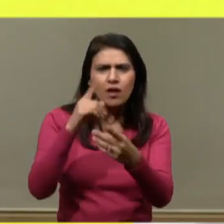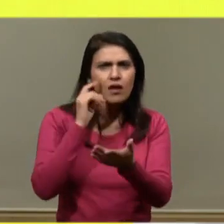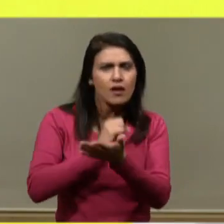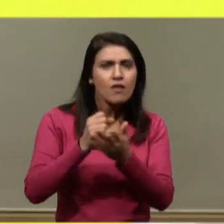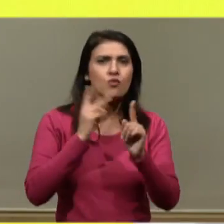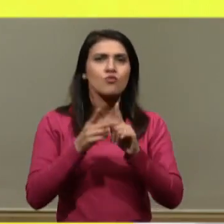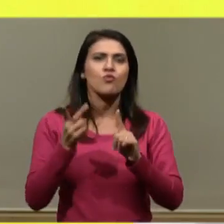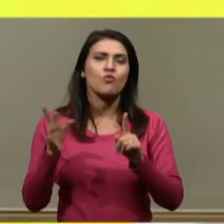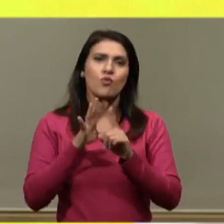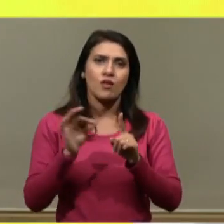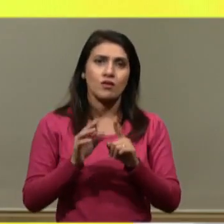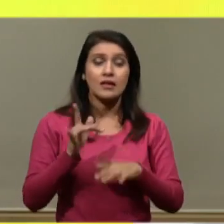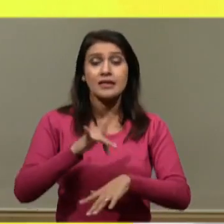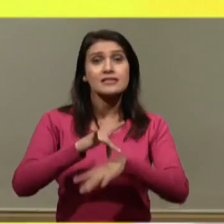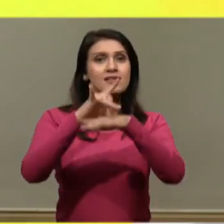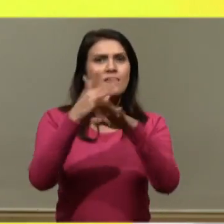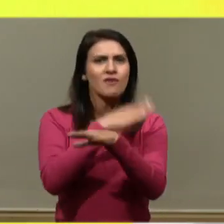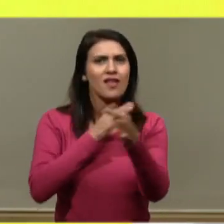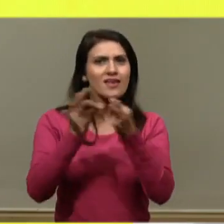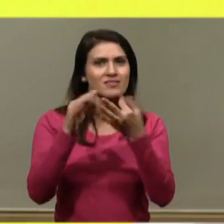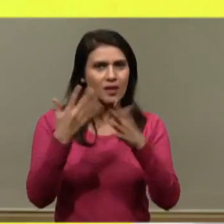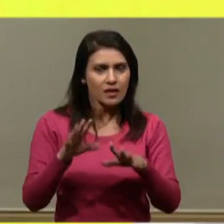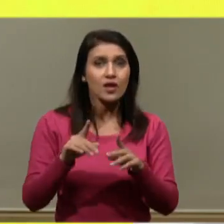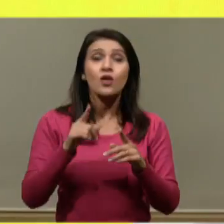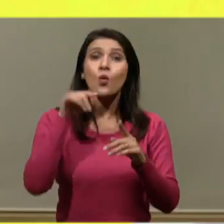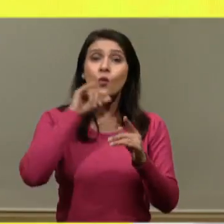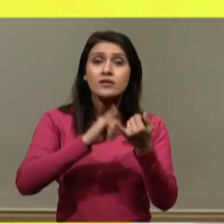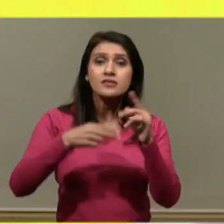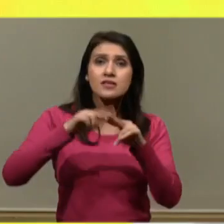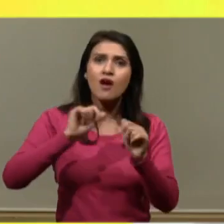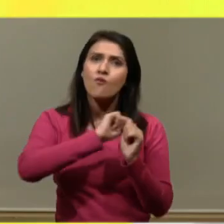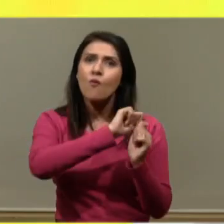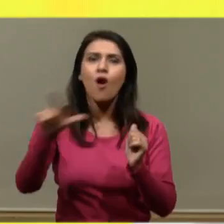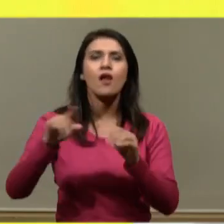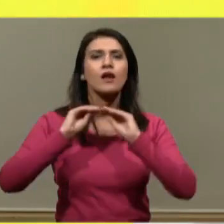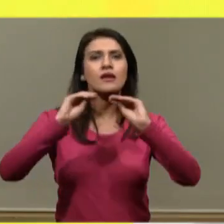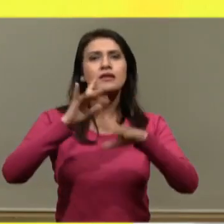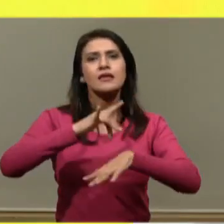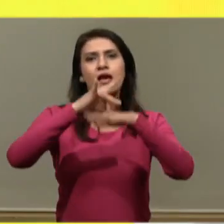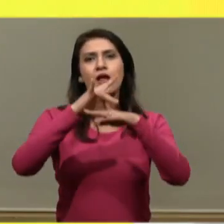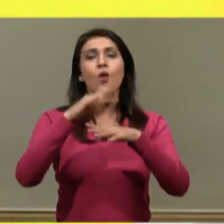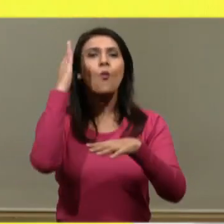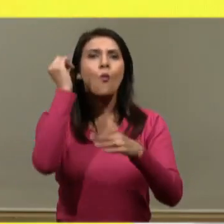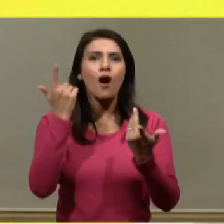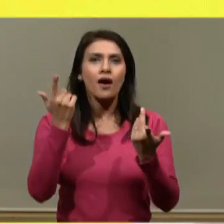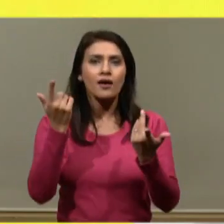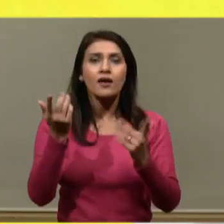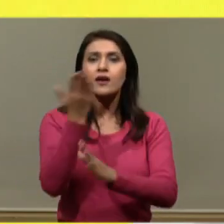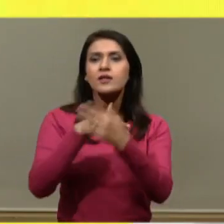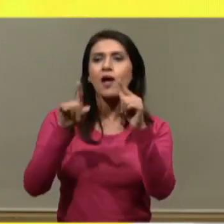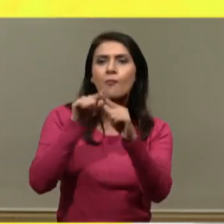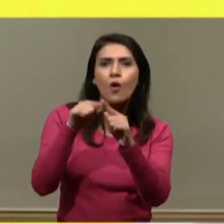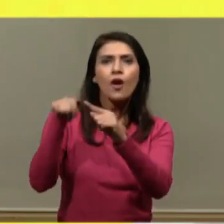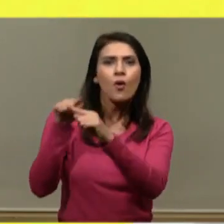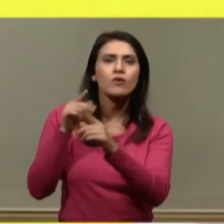have to sensitize everybody in the organization, I mentioned that. Tell them why and tell them about different disabilities. The fourth step is